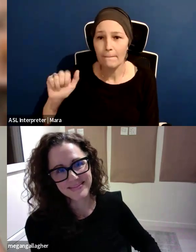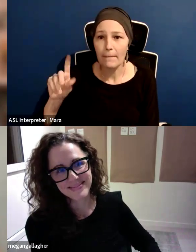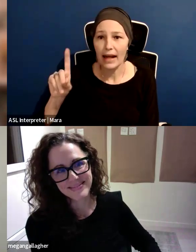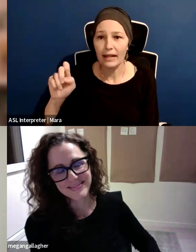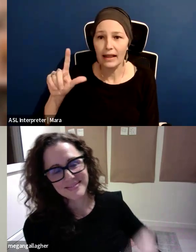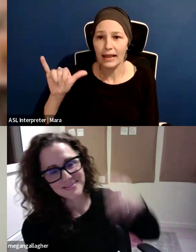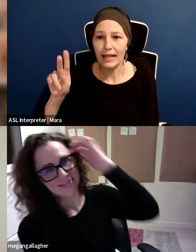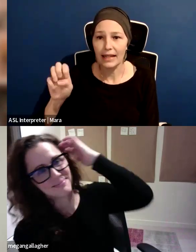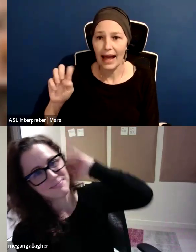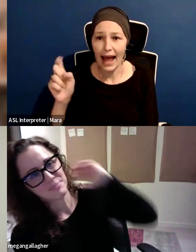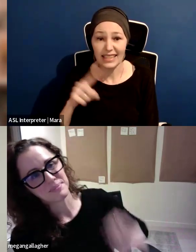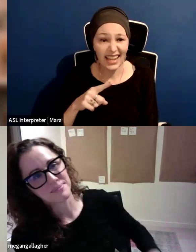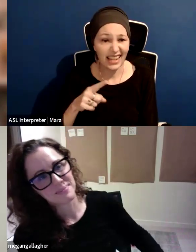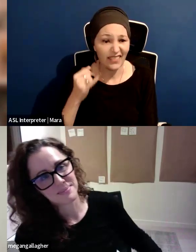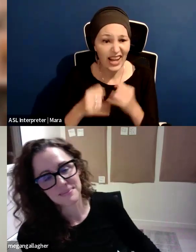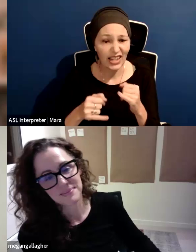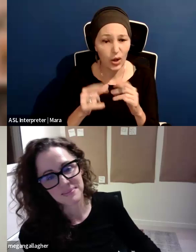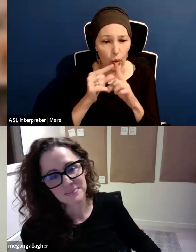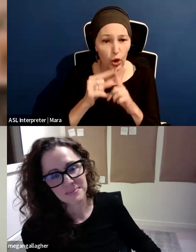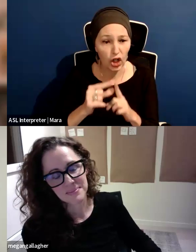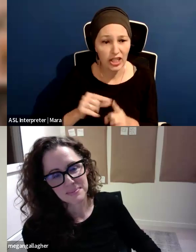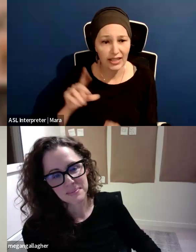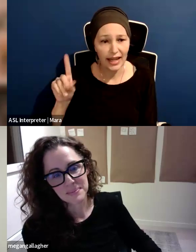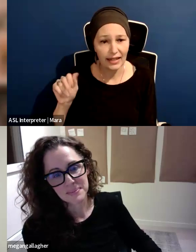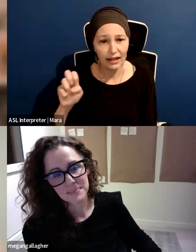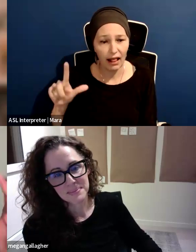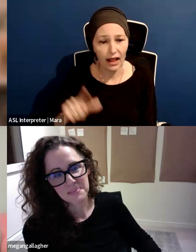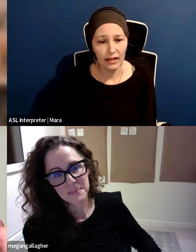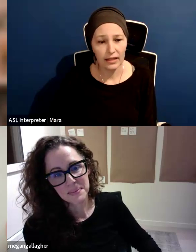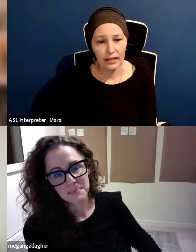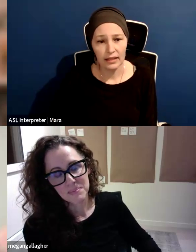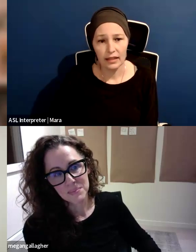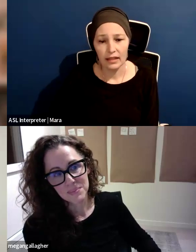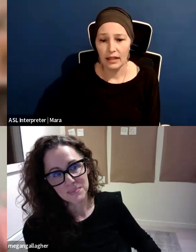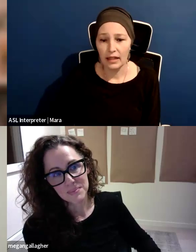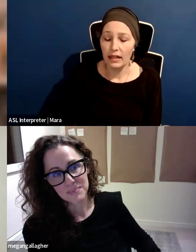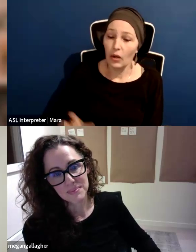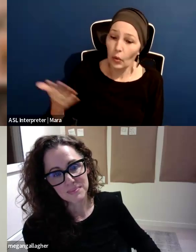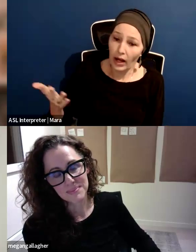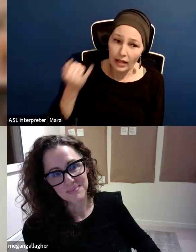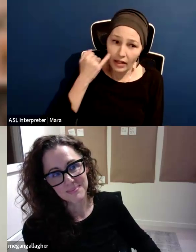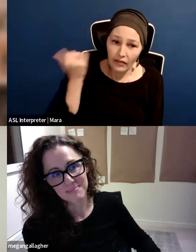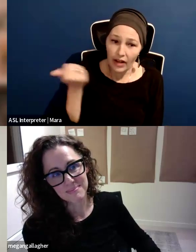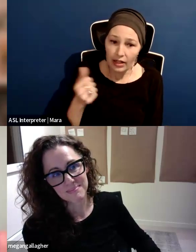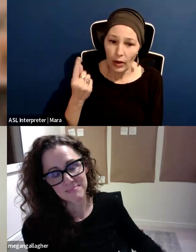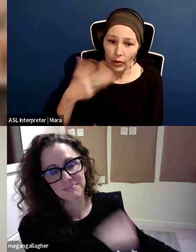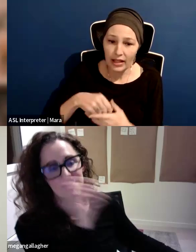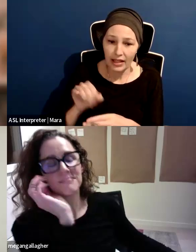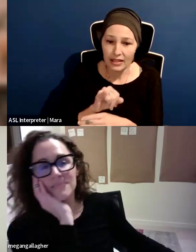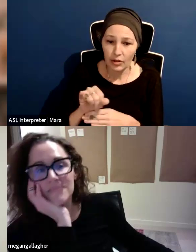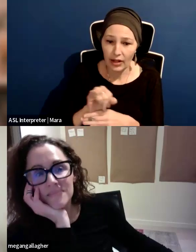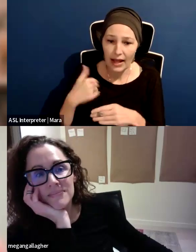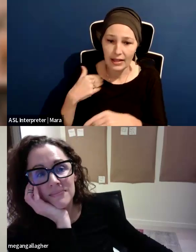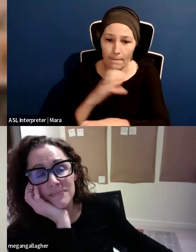Oh, I mean, I guess it's just the kind of thing that I always feel is like, for anyone in the industry who has the power to do so, to